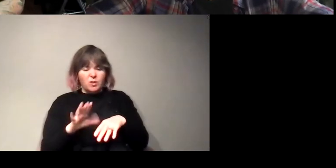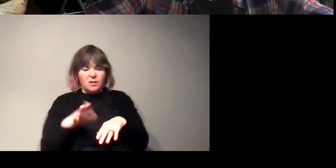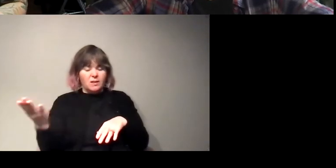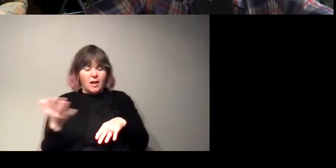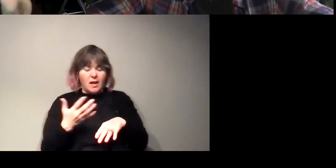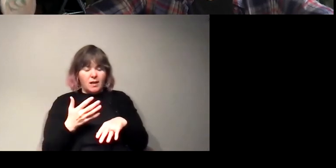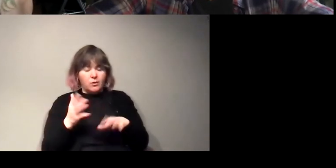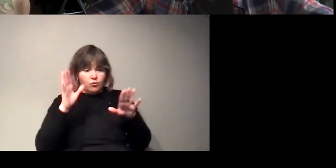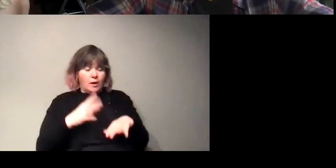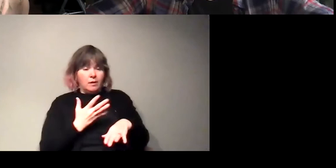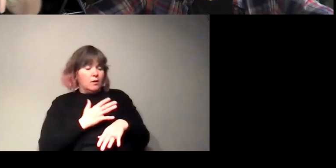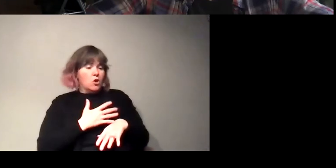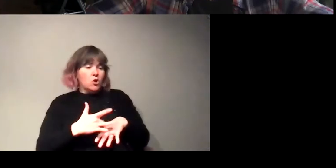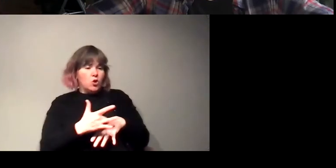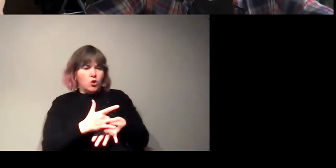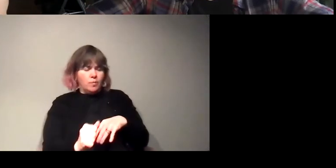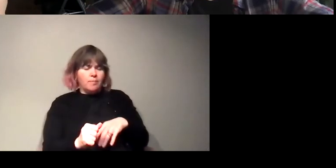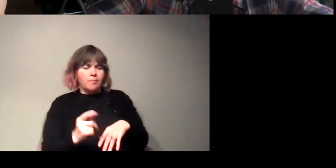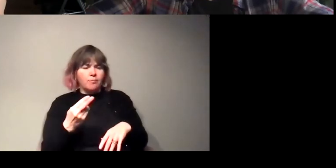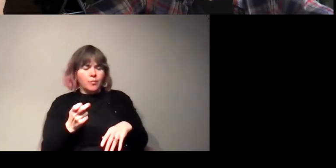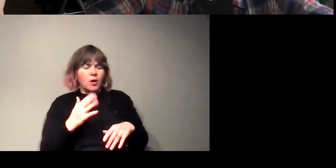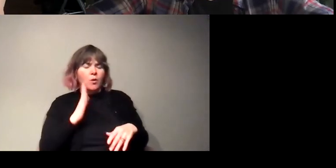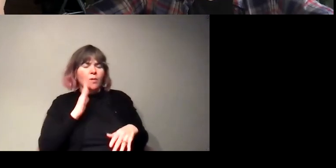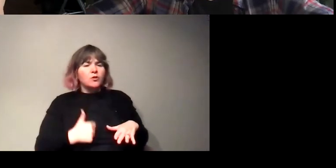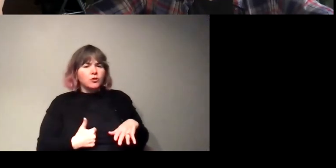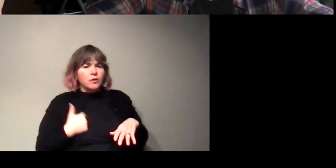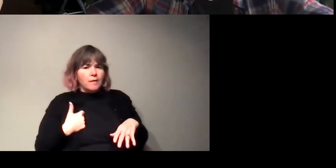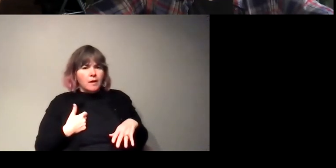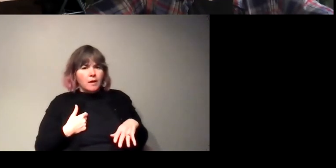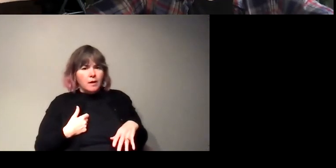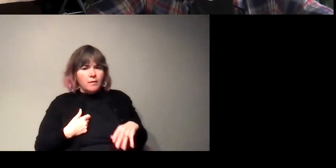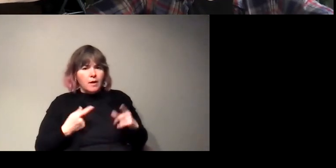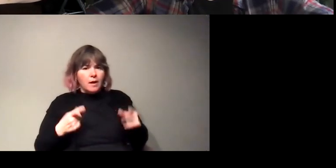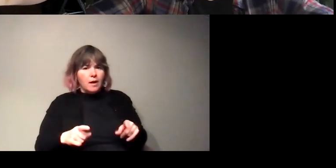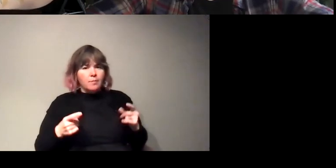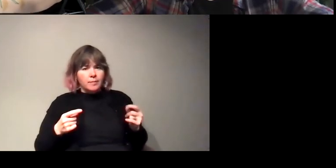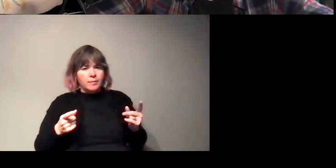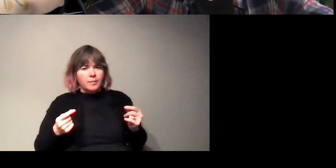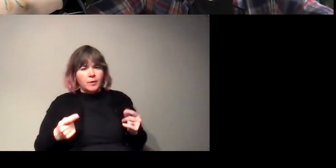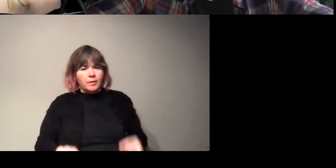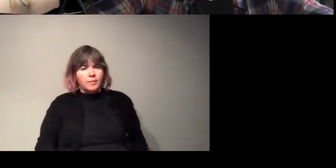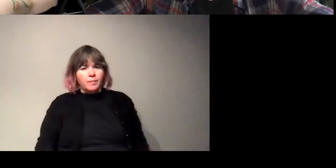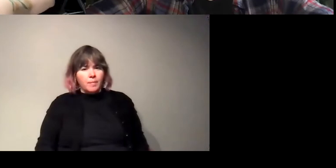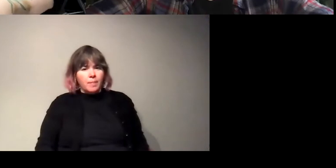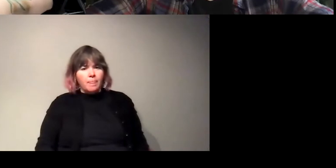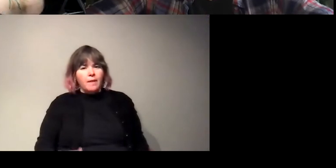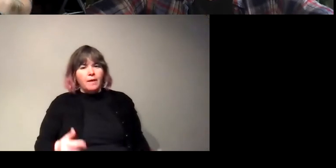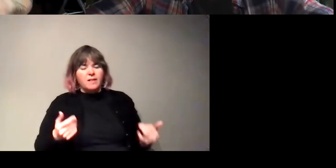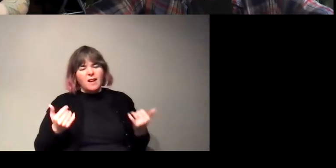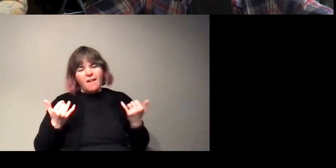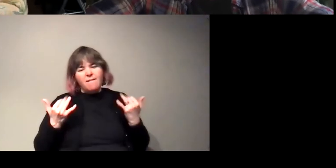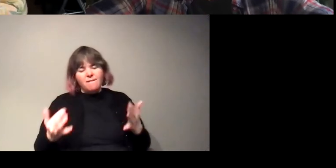great. But the prairie plants, they survive. And so what you end up doing is sort of doing a fire weed